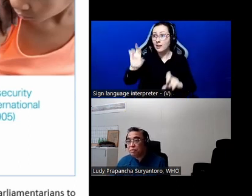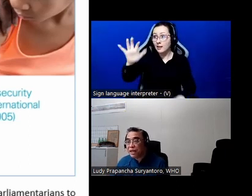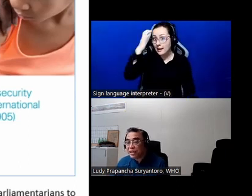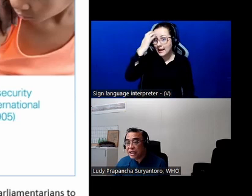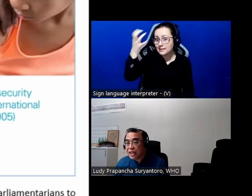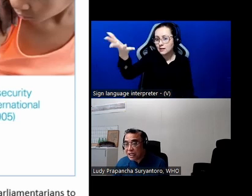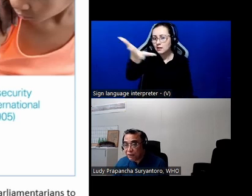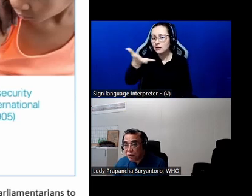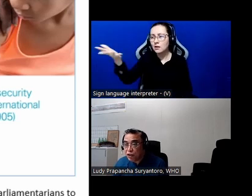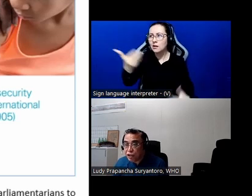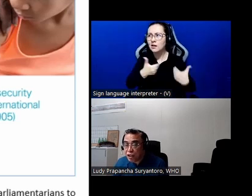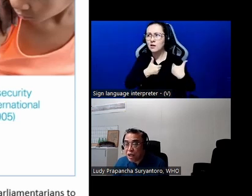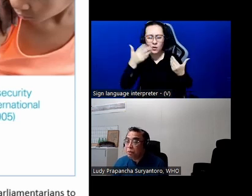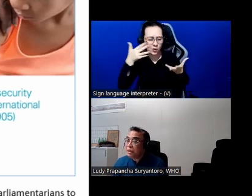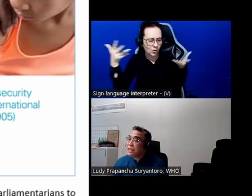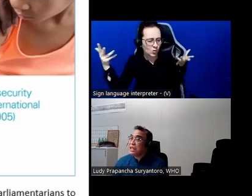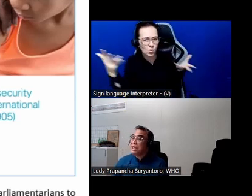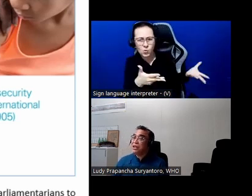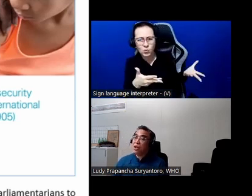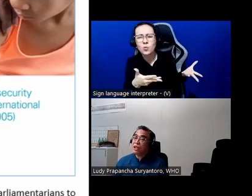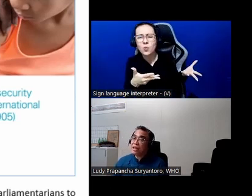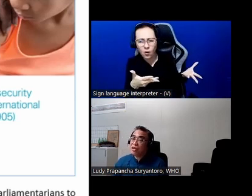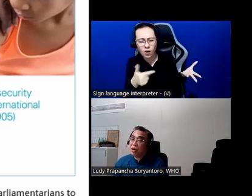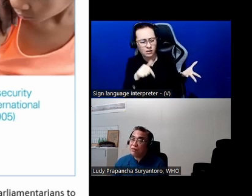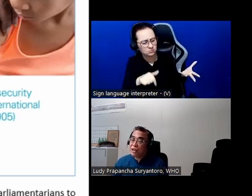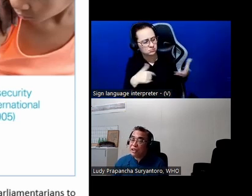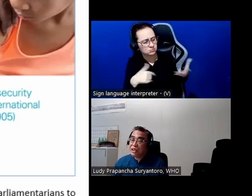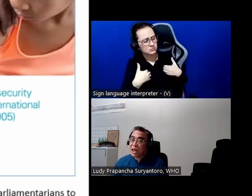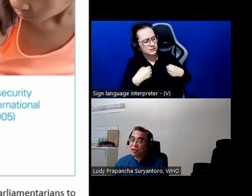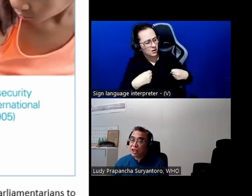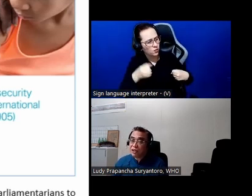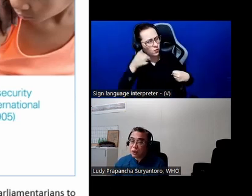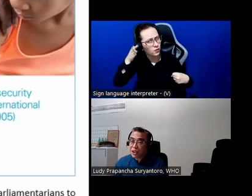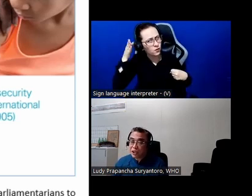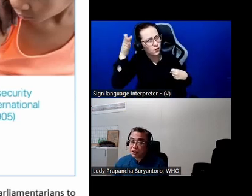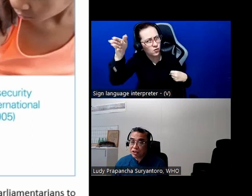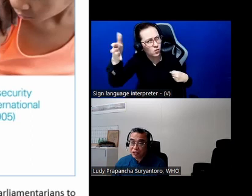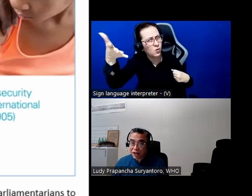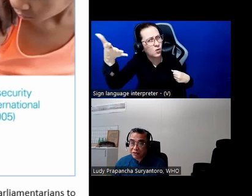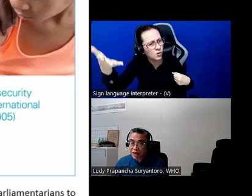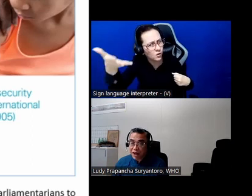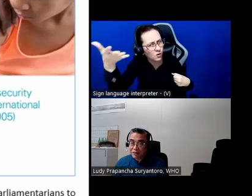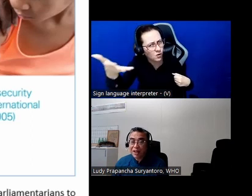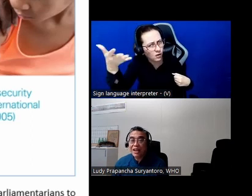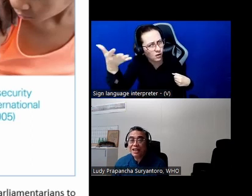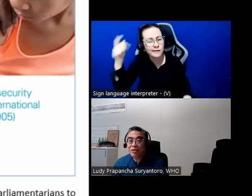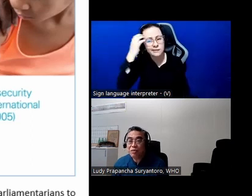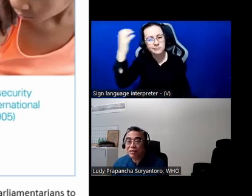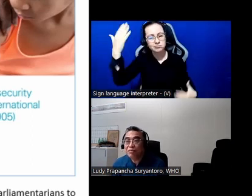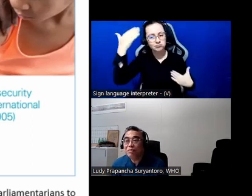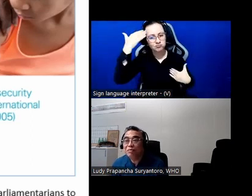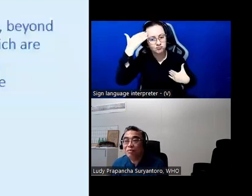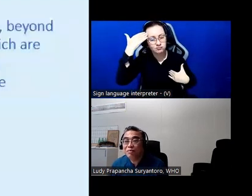emergency preparedness in the future, particularly in the context of International Health Regulations 2005.